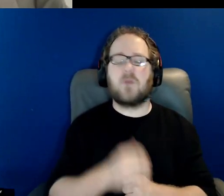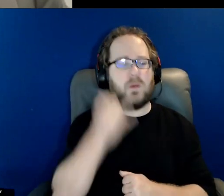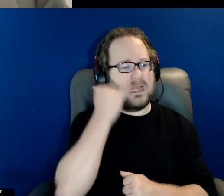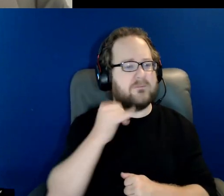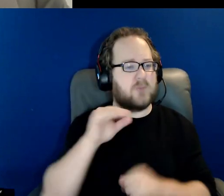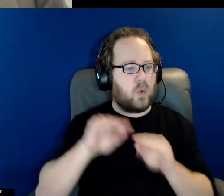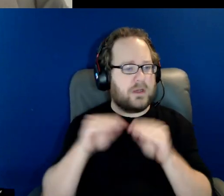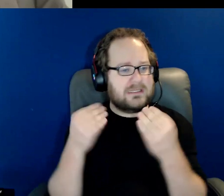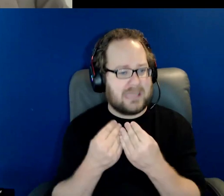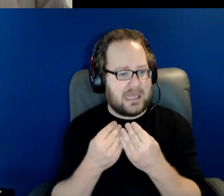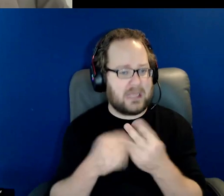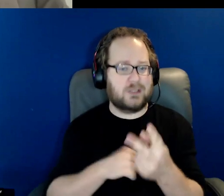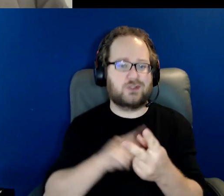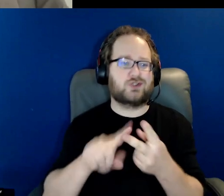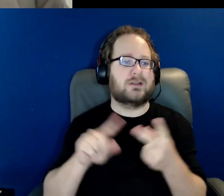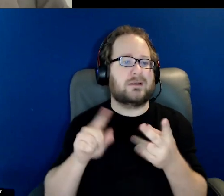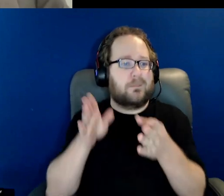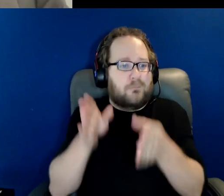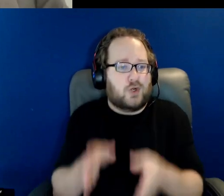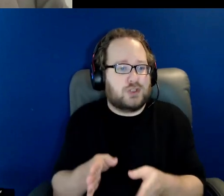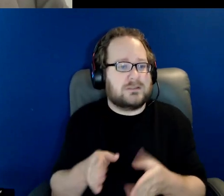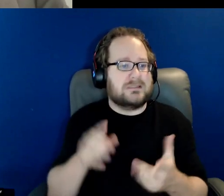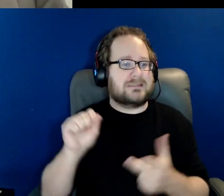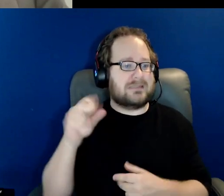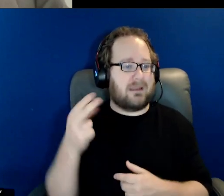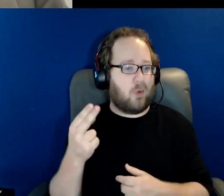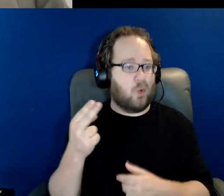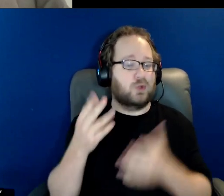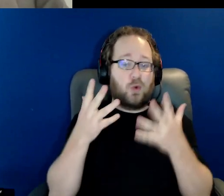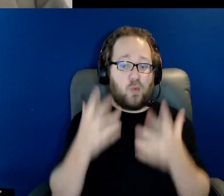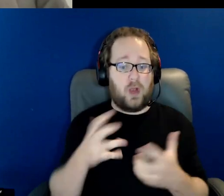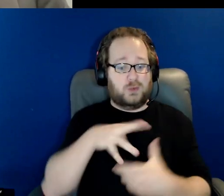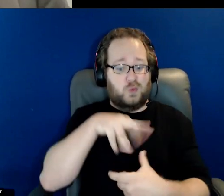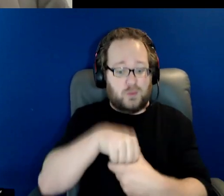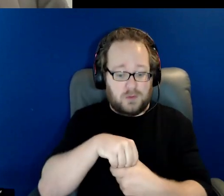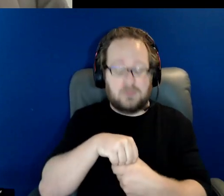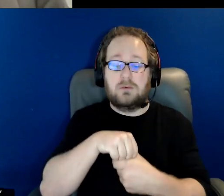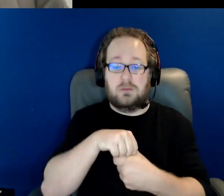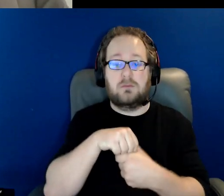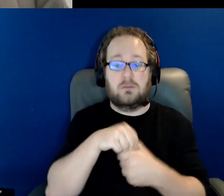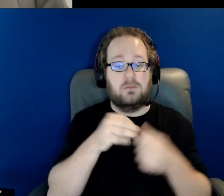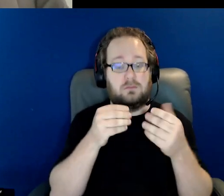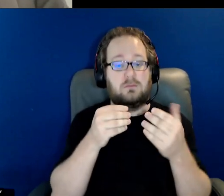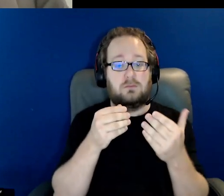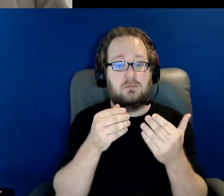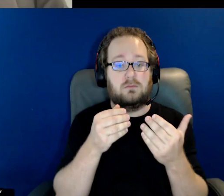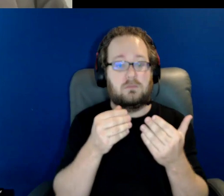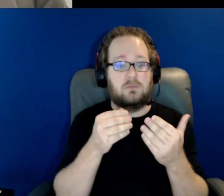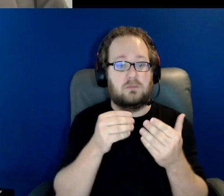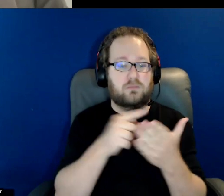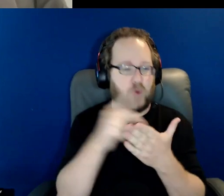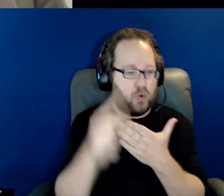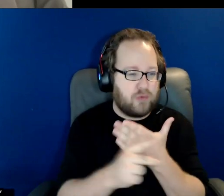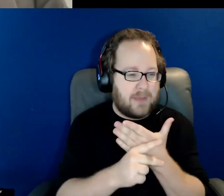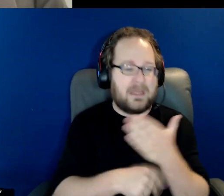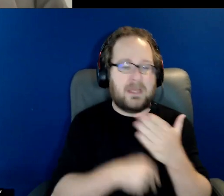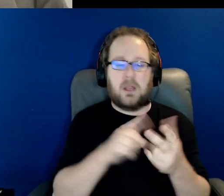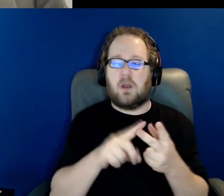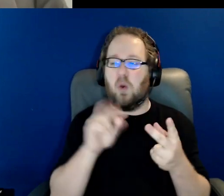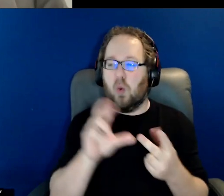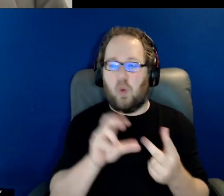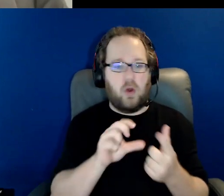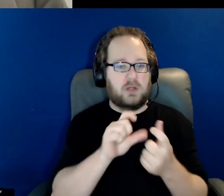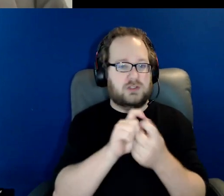a difference in environmental or disaster policy and programming, what would you suggest that they focus